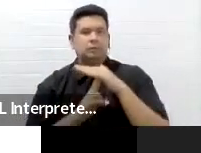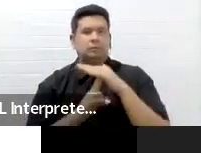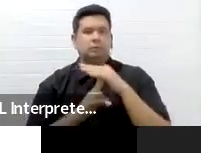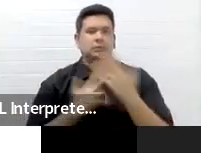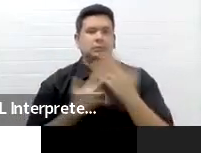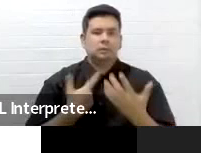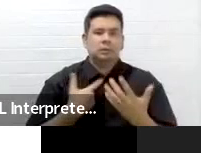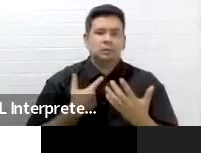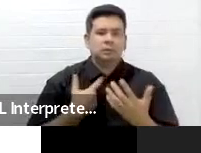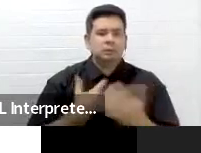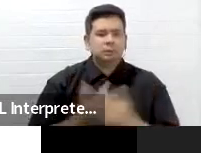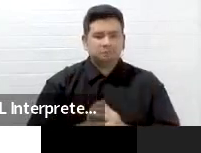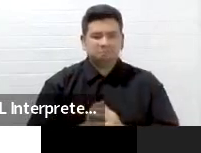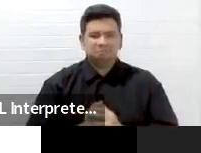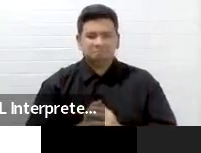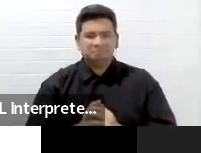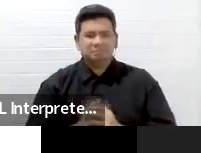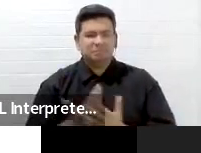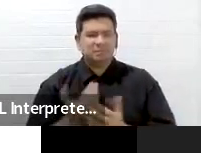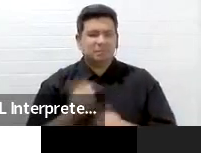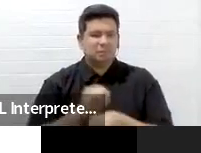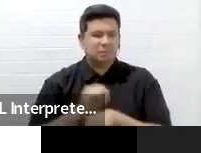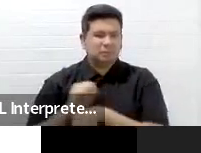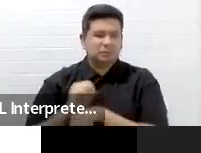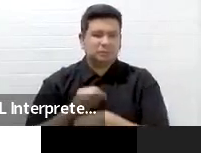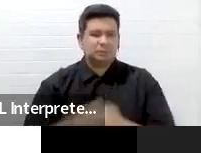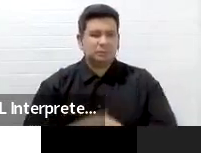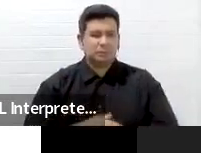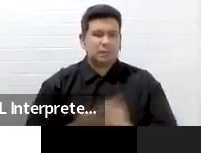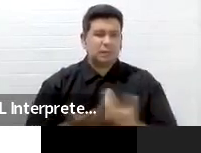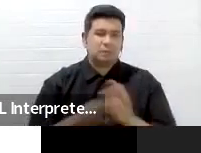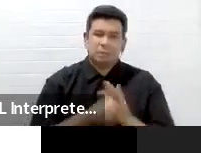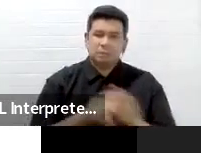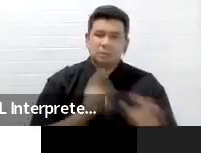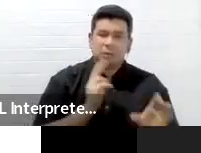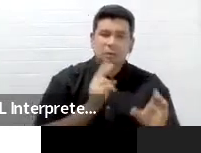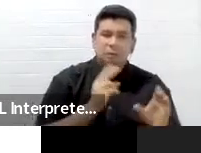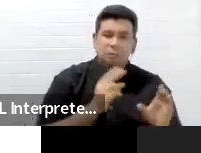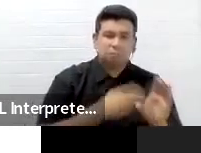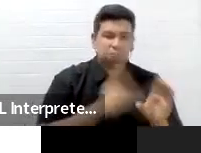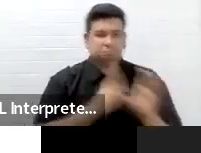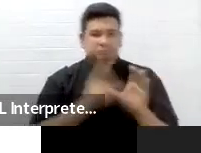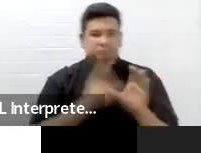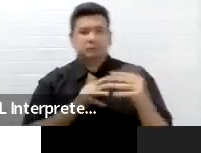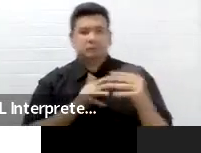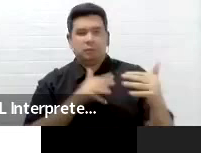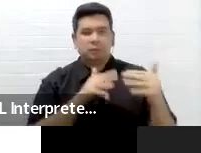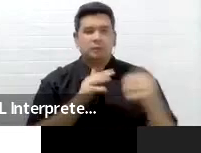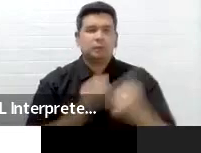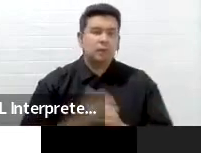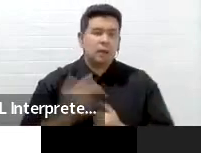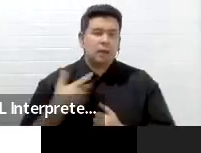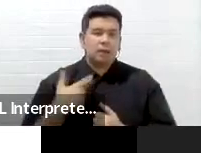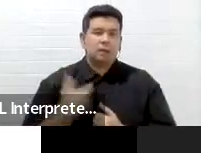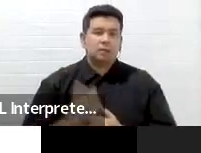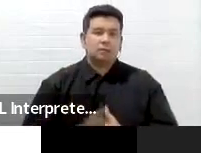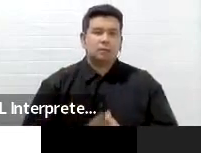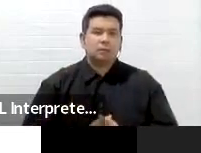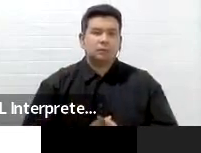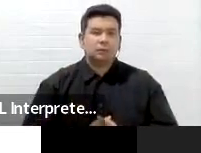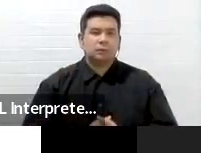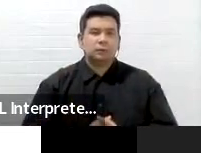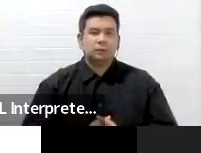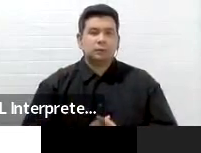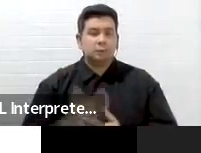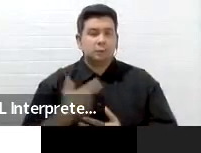involvement, quite familiar. No? There were debates on scientific and medical reports whether public health officials should come